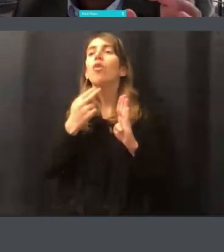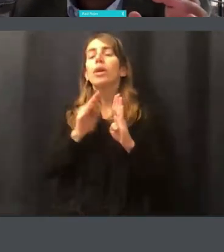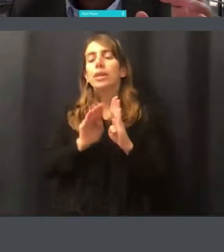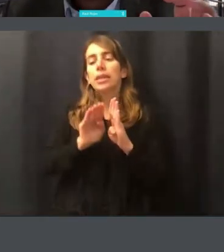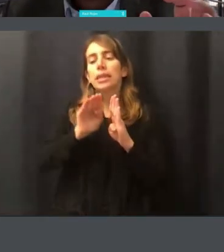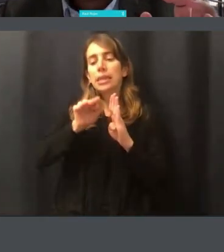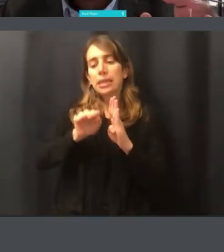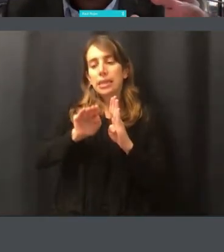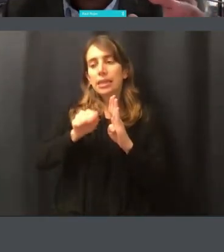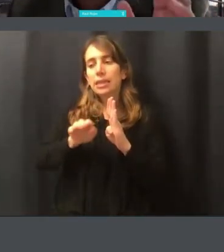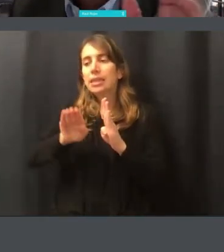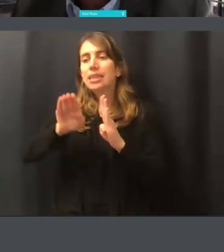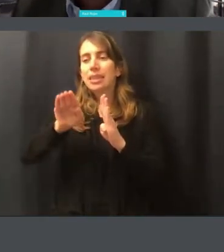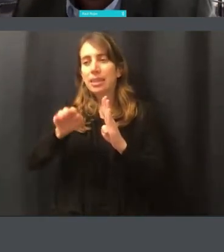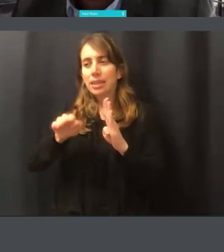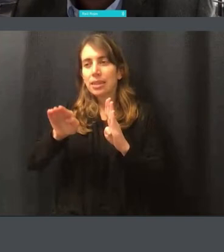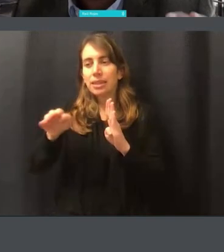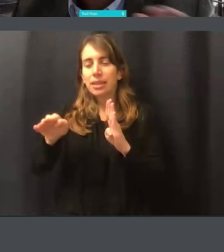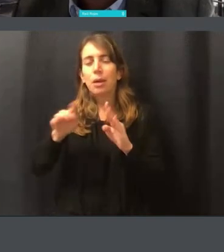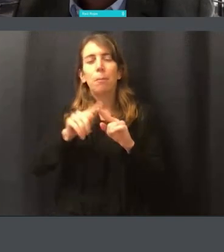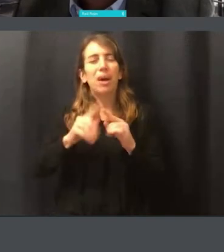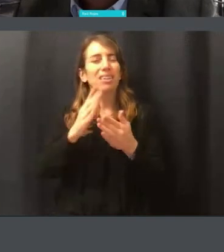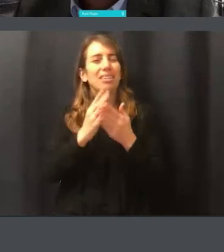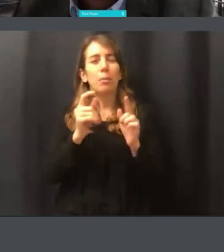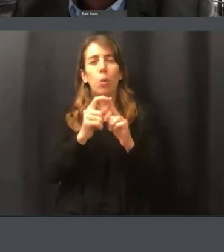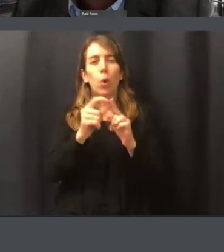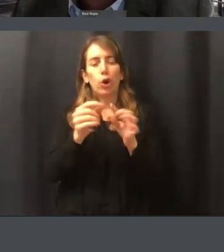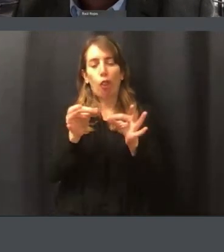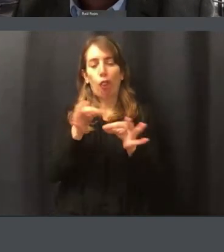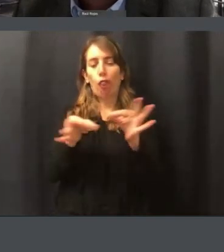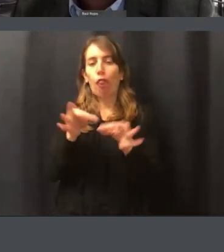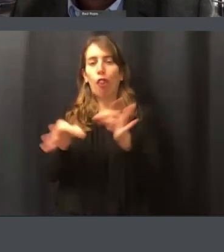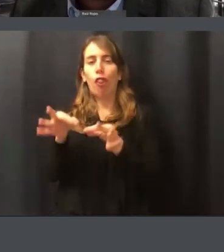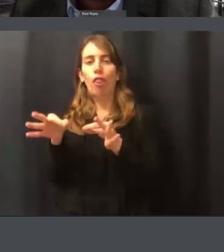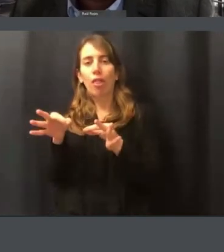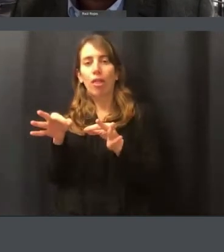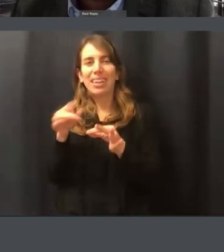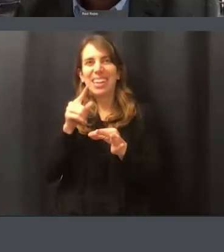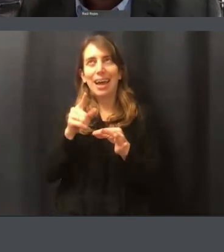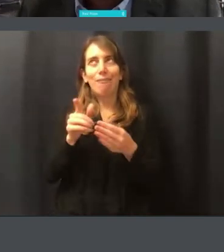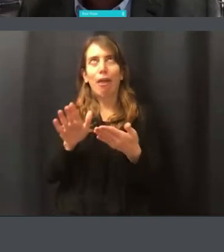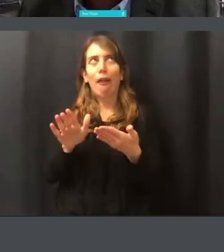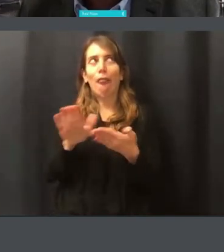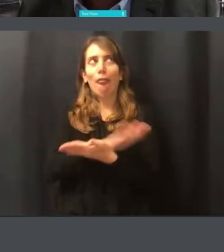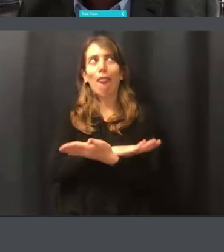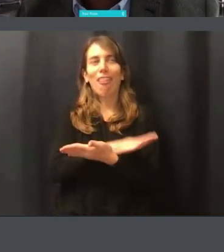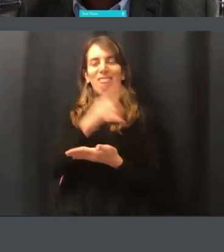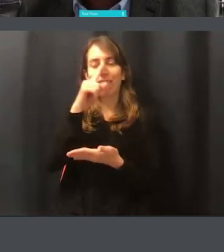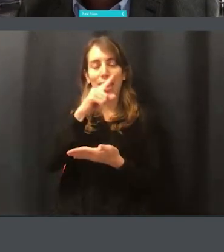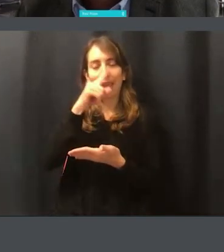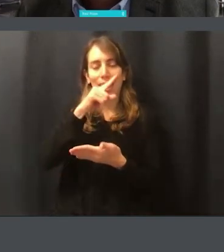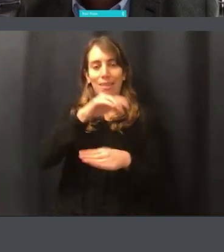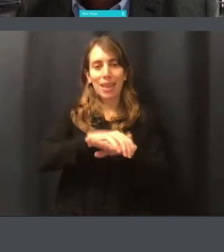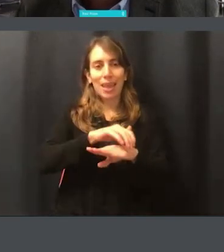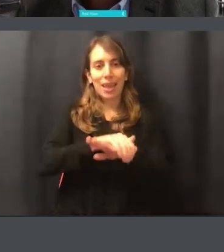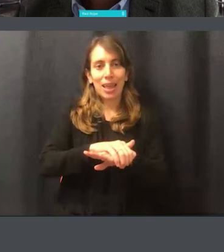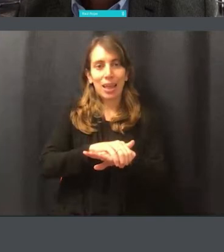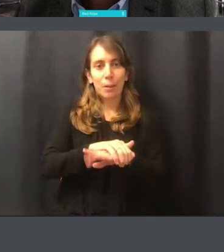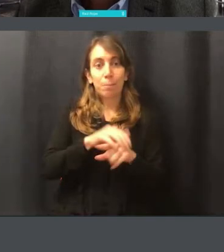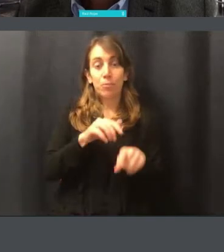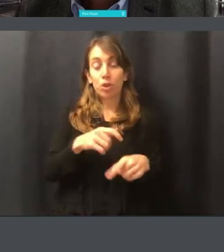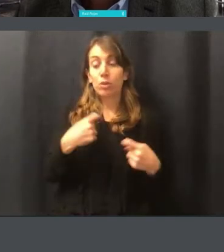is essentially not using real words in English, right? The kid's kind of like faking their English. Se